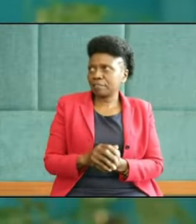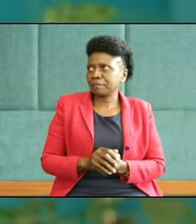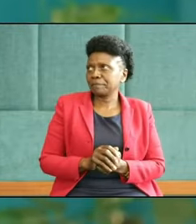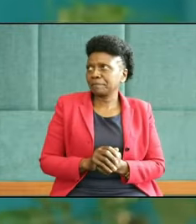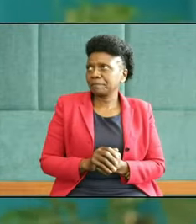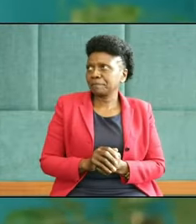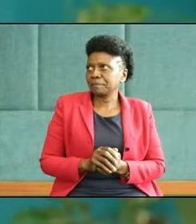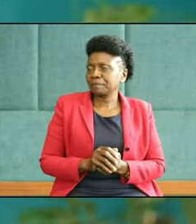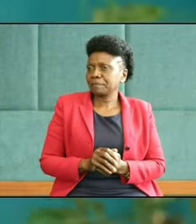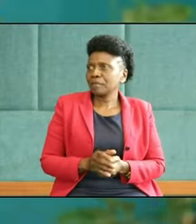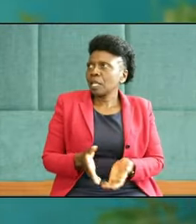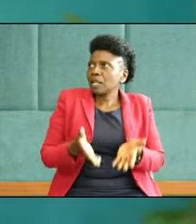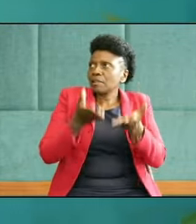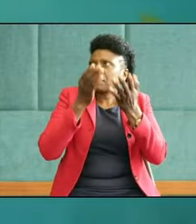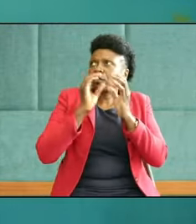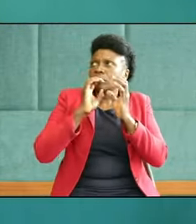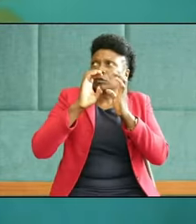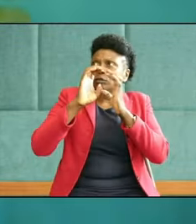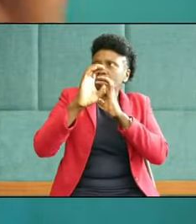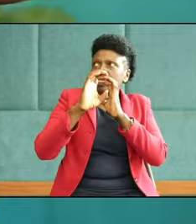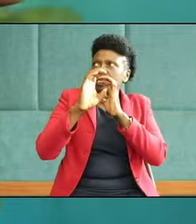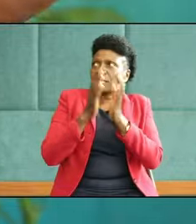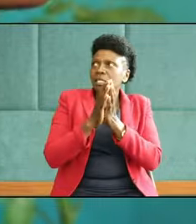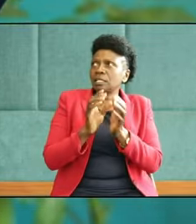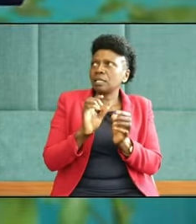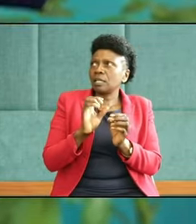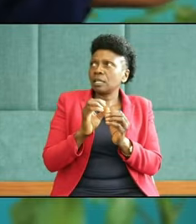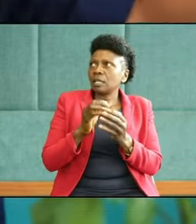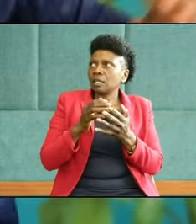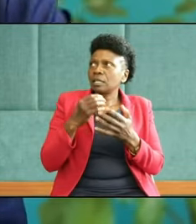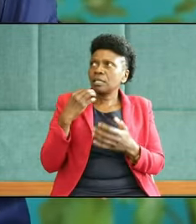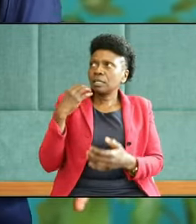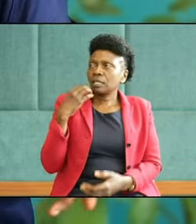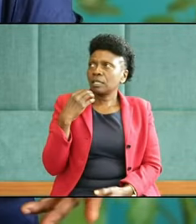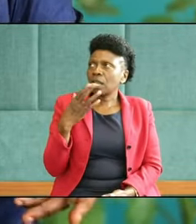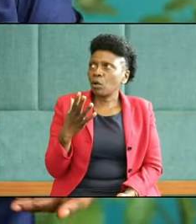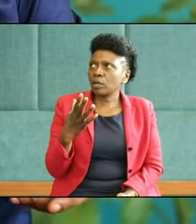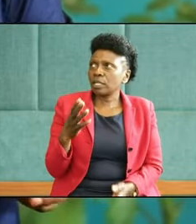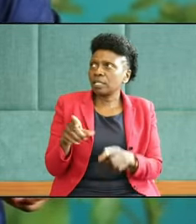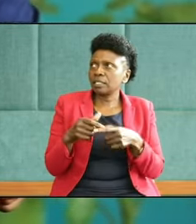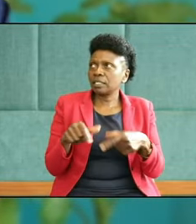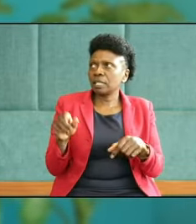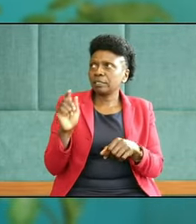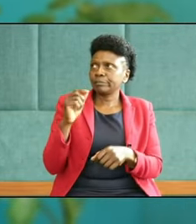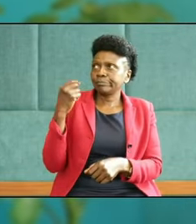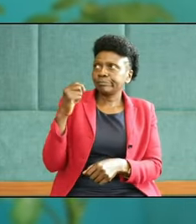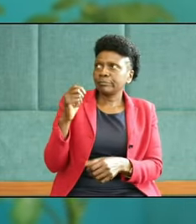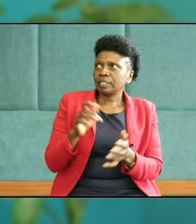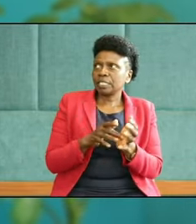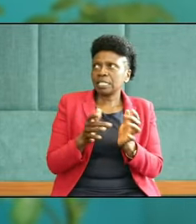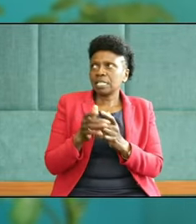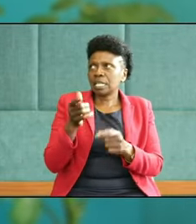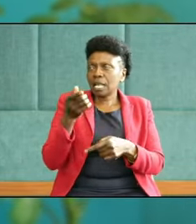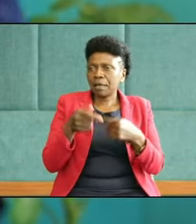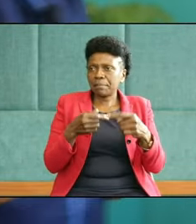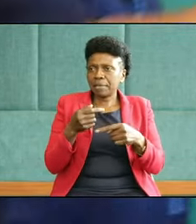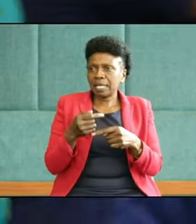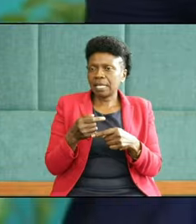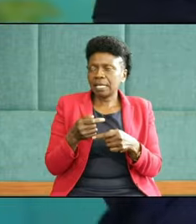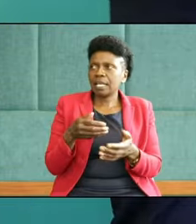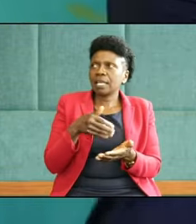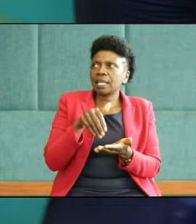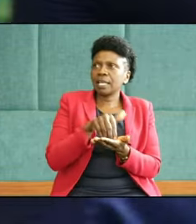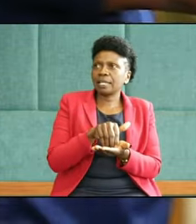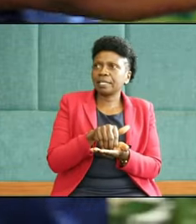ring. Jesus is coming again. Cheer up, ye pilgrims. Be joyful and sing. Jesus is